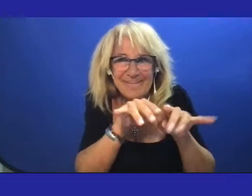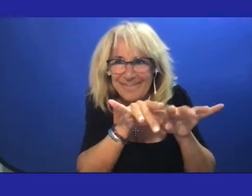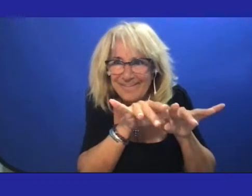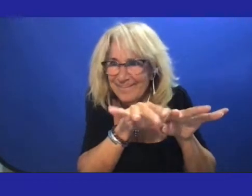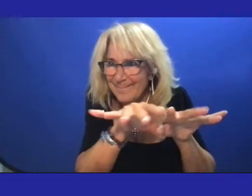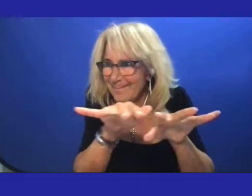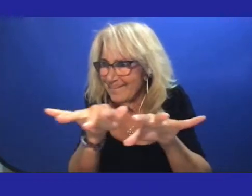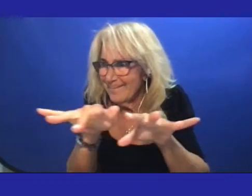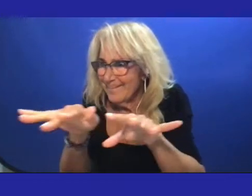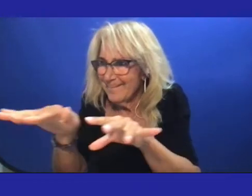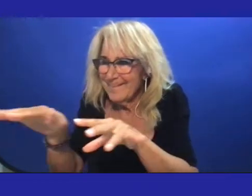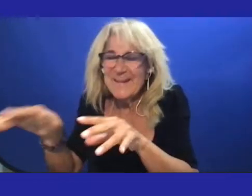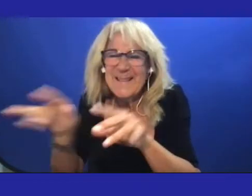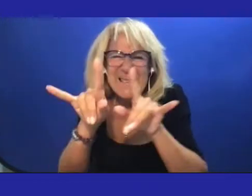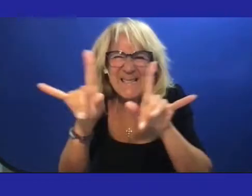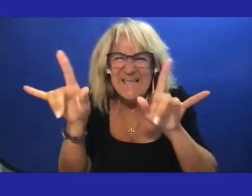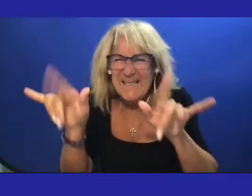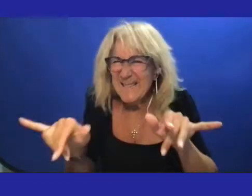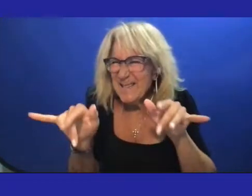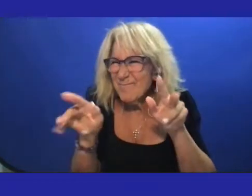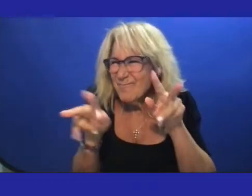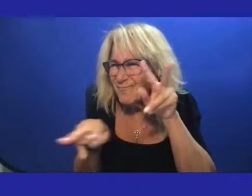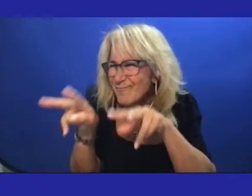And we can close there for any questions.